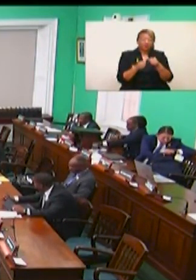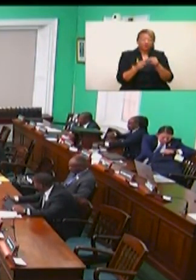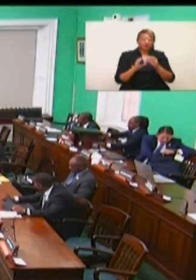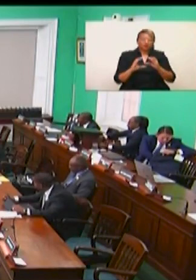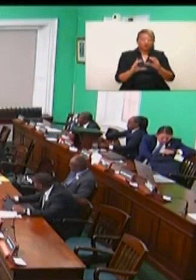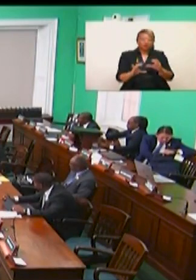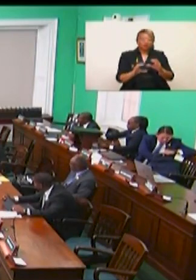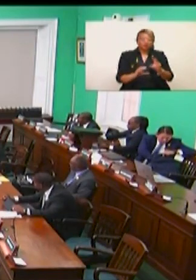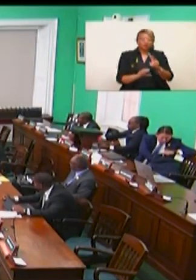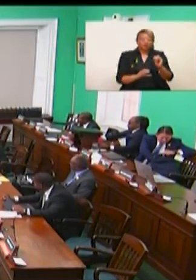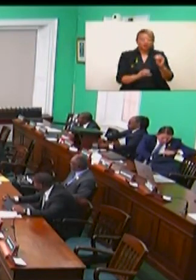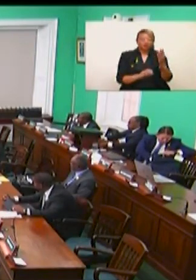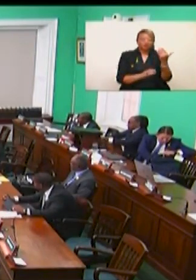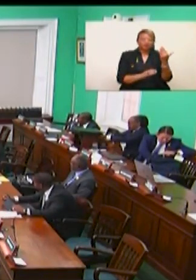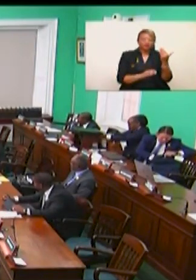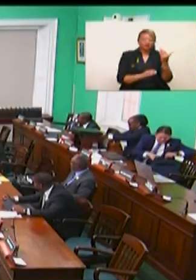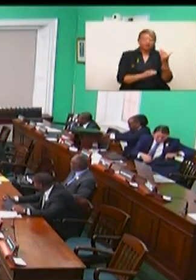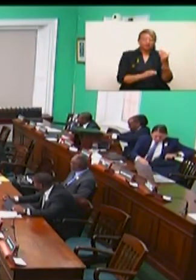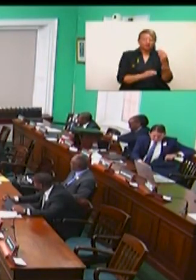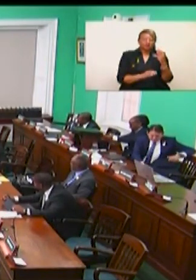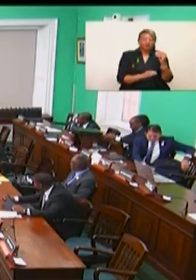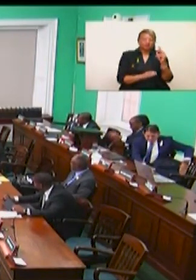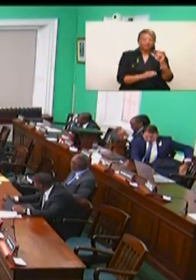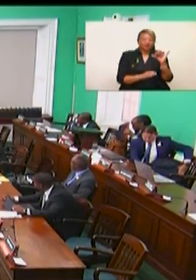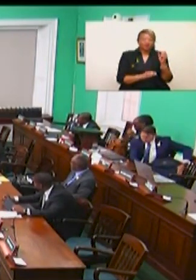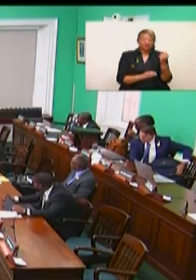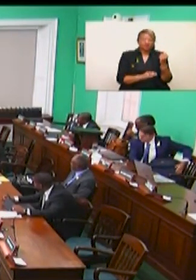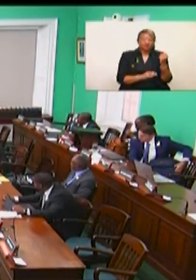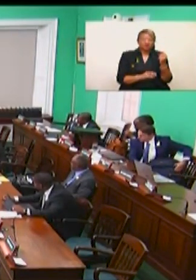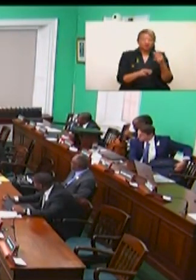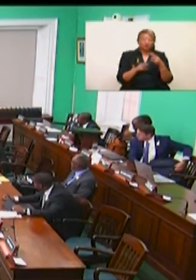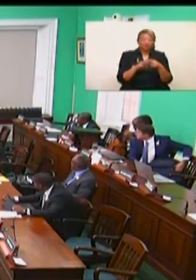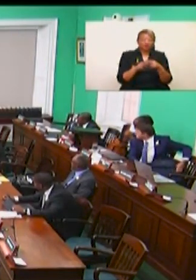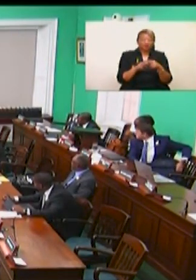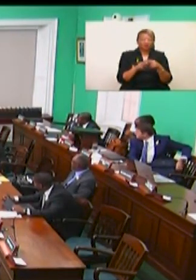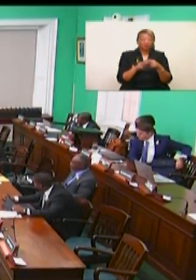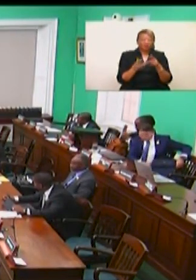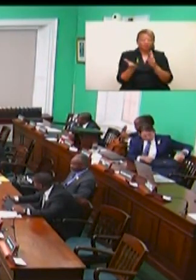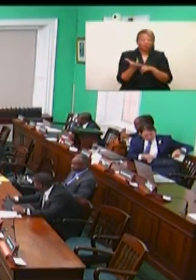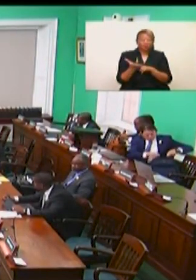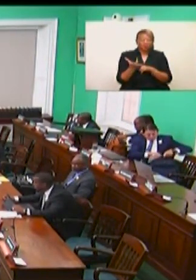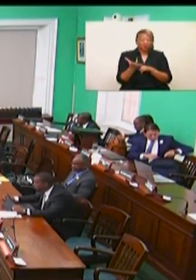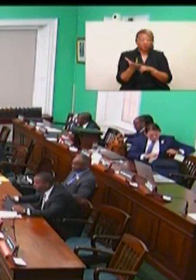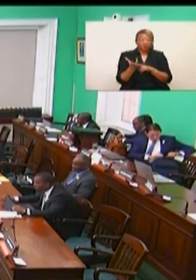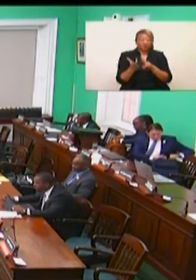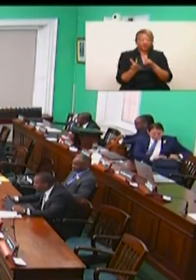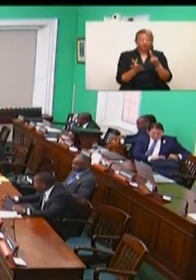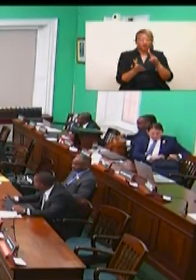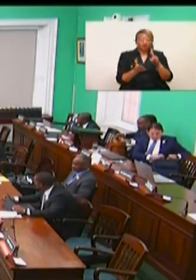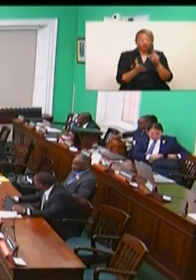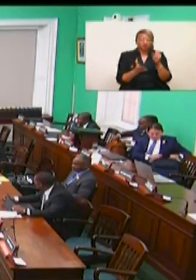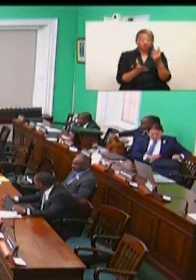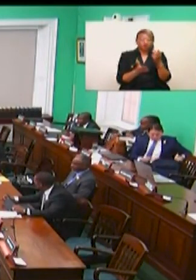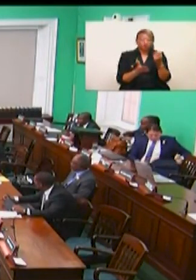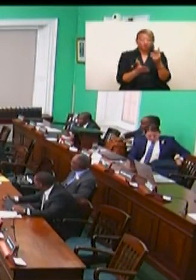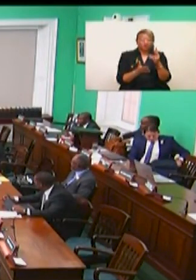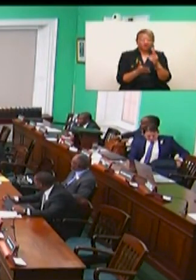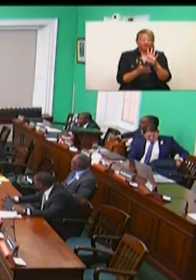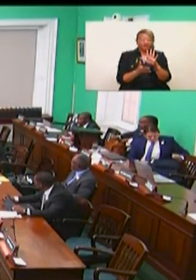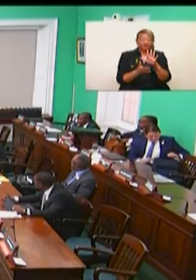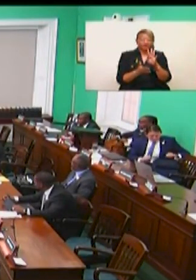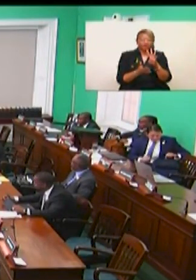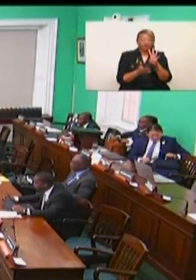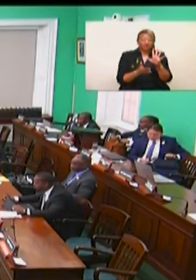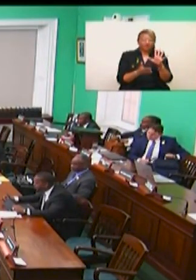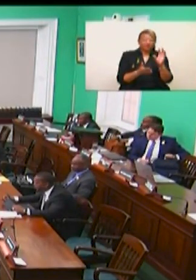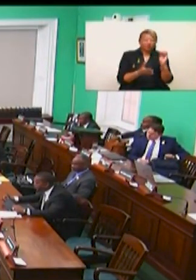that there's a 2015 conveyance in his name recorded in volume 12450. Madam